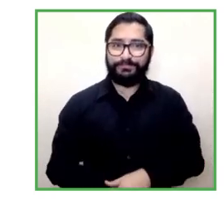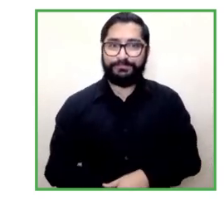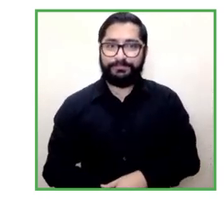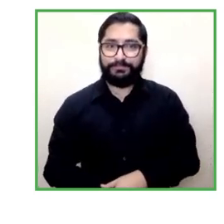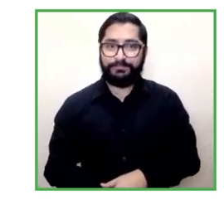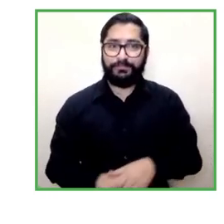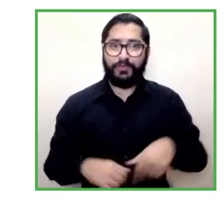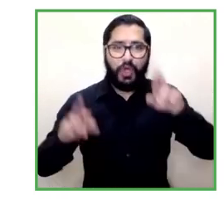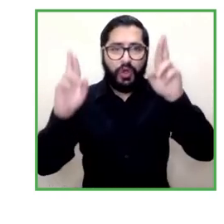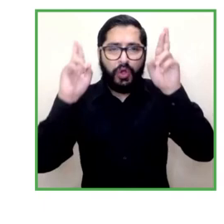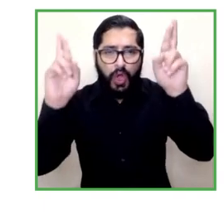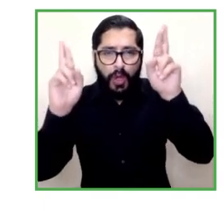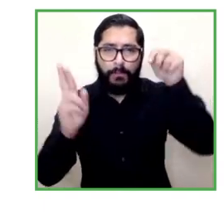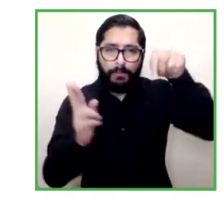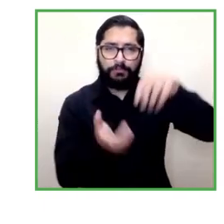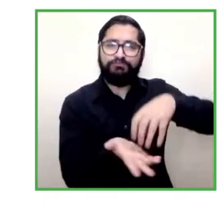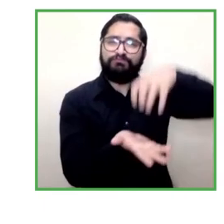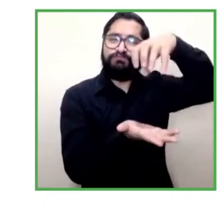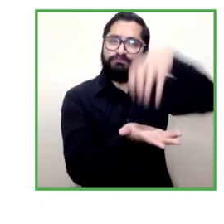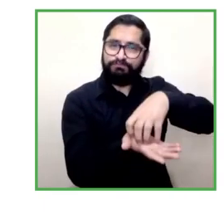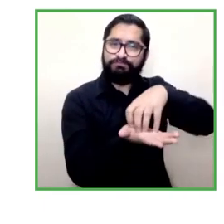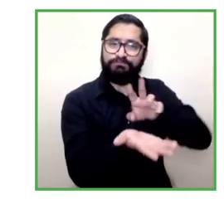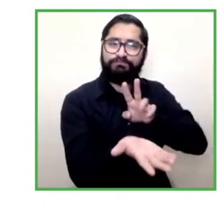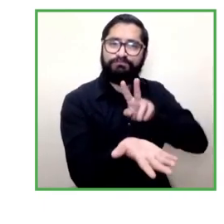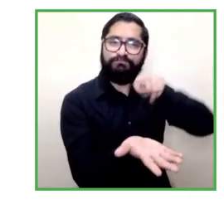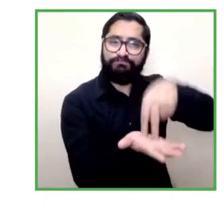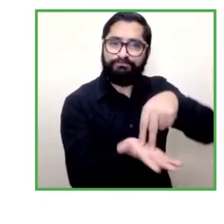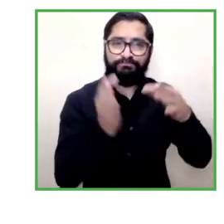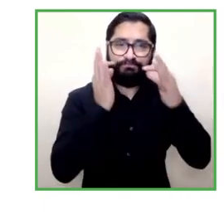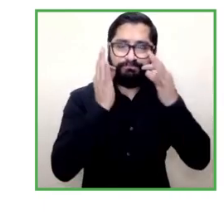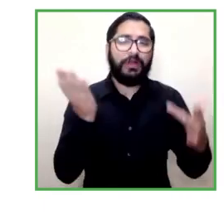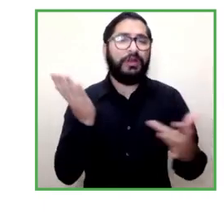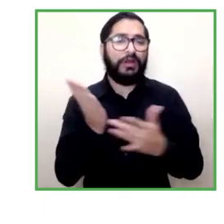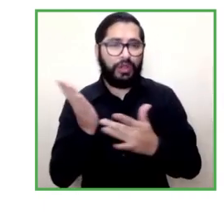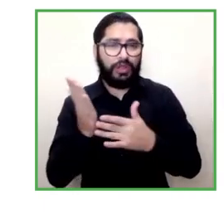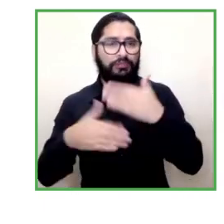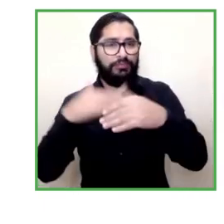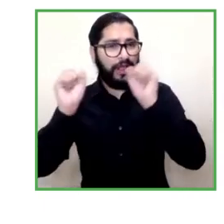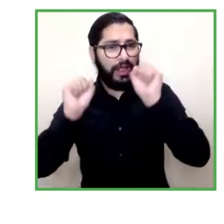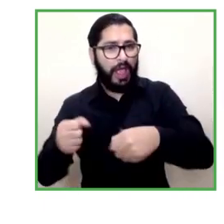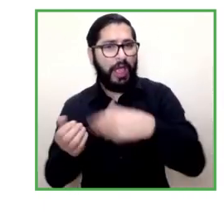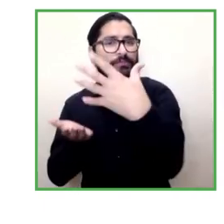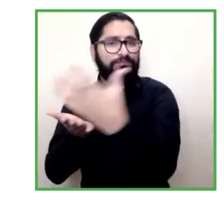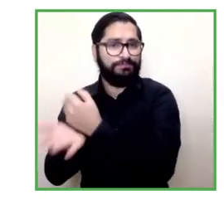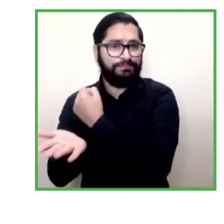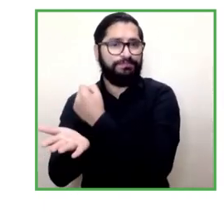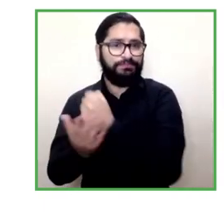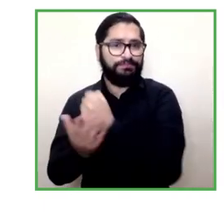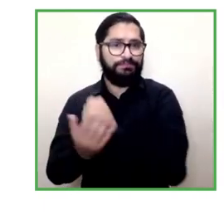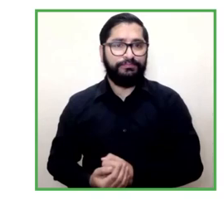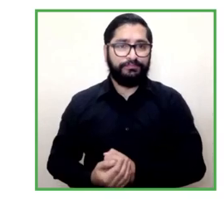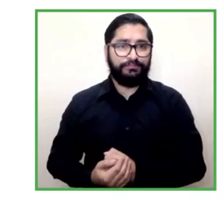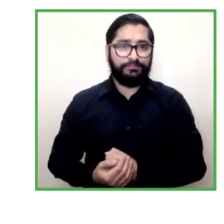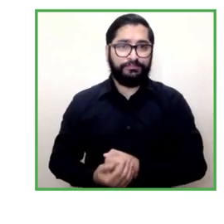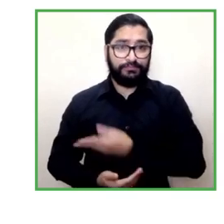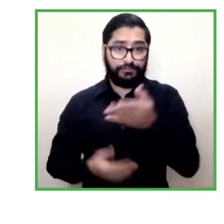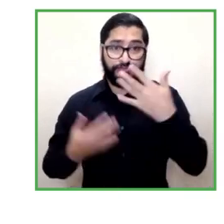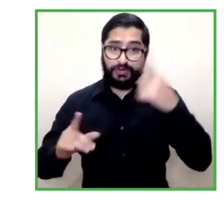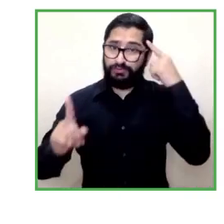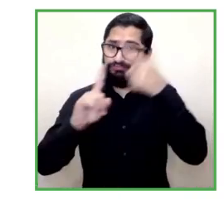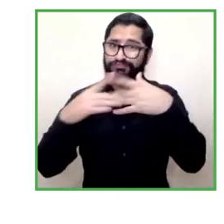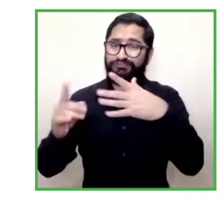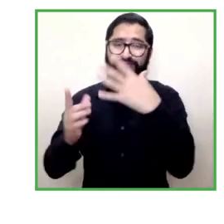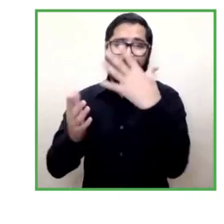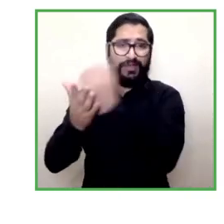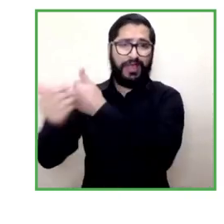Genial, muchas gracias. Interesante. Great, thank you so much. These are very interesting challenges. Hopefully you will be